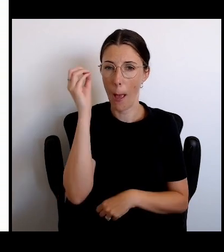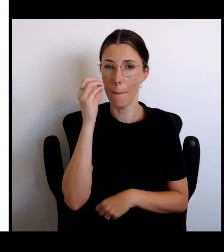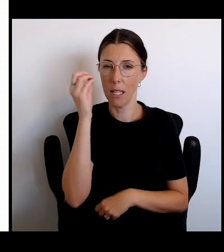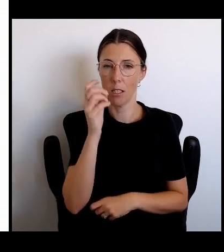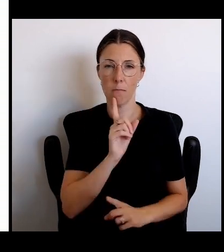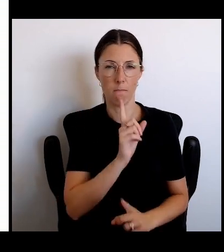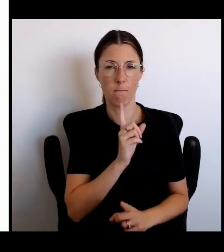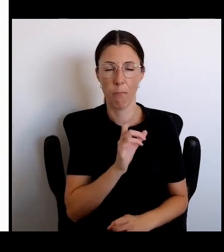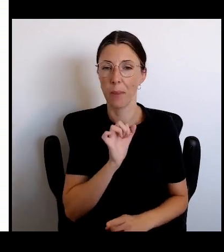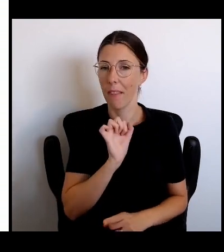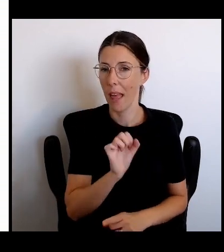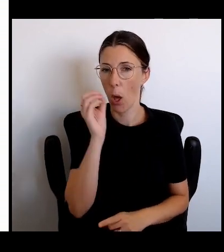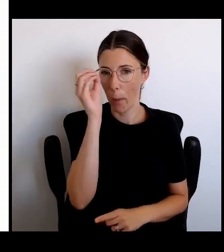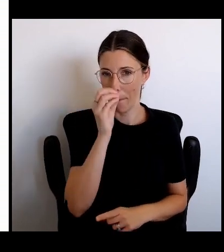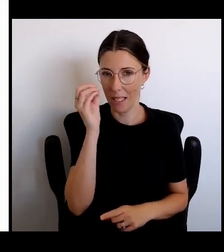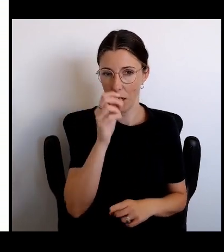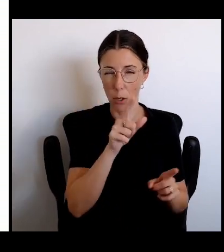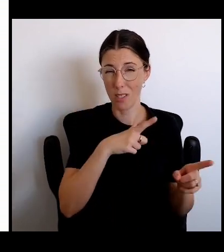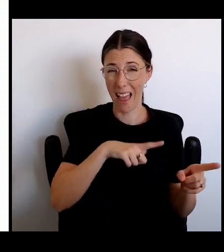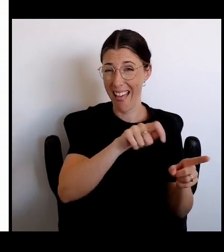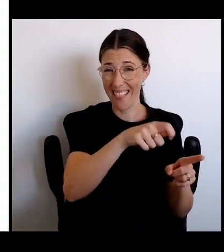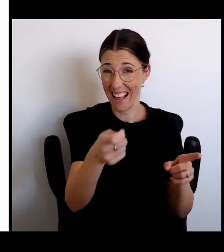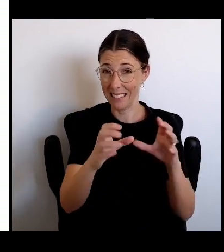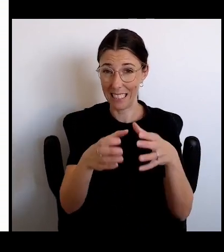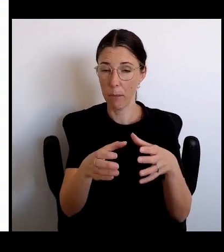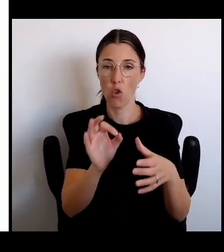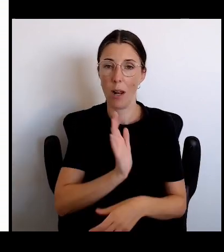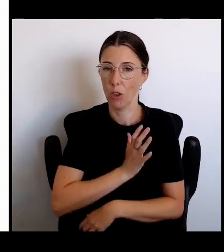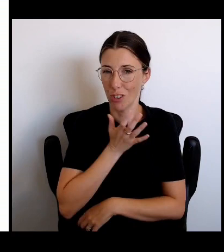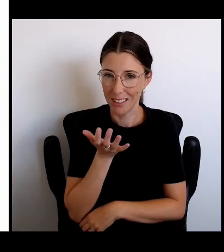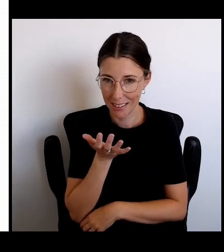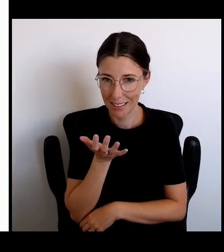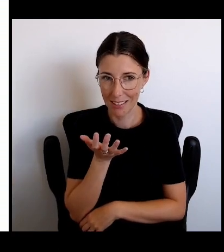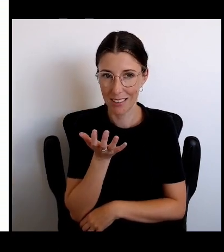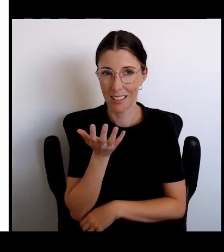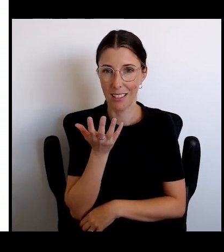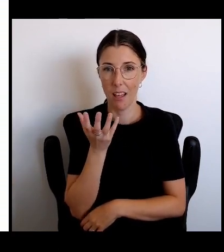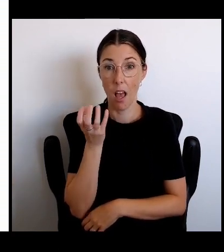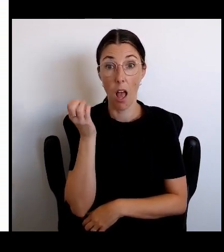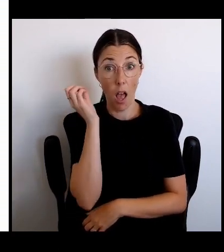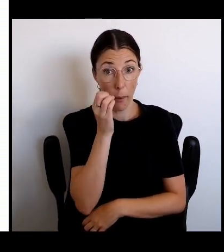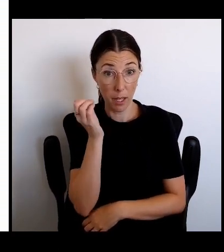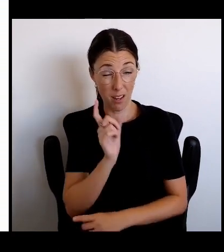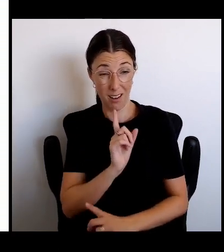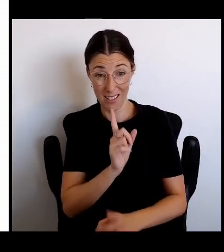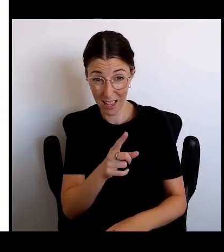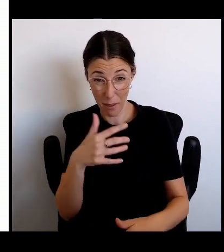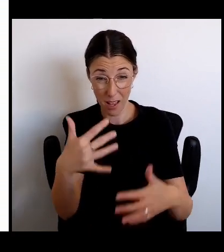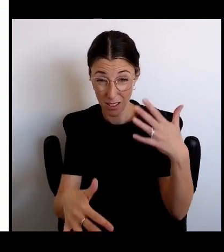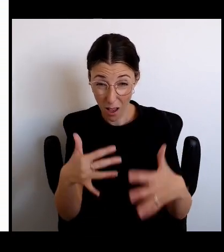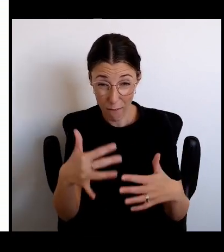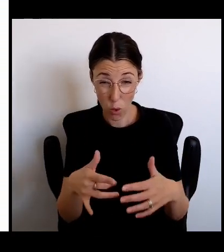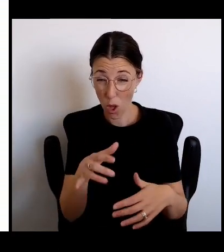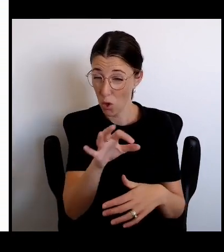segment, uninterested, just having an opinion and just reinforcing that vaping is harmful and it's not consistent with good